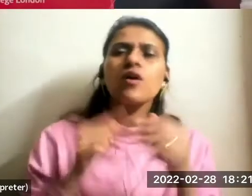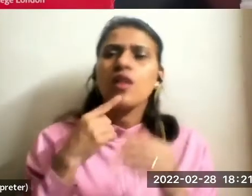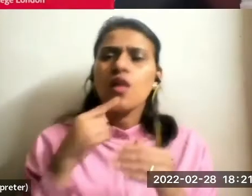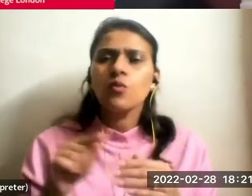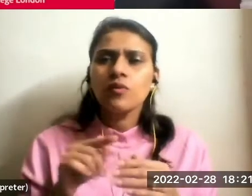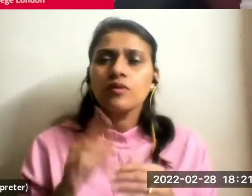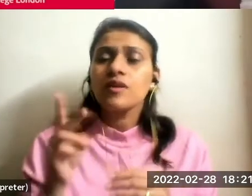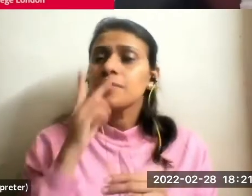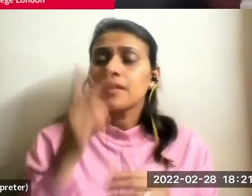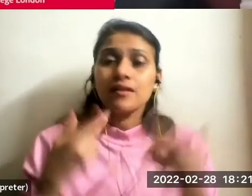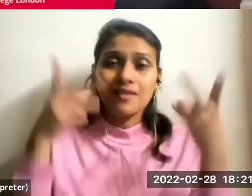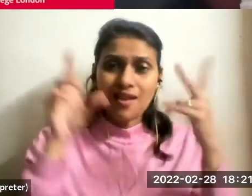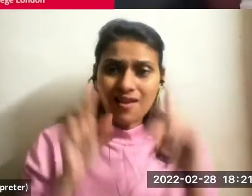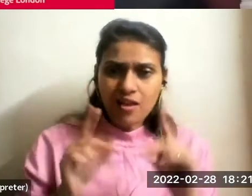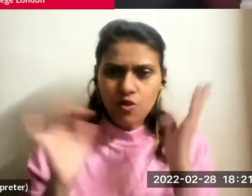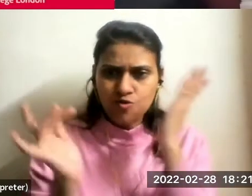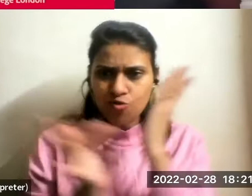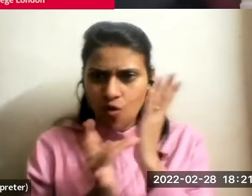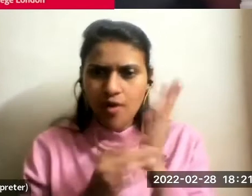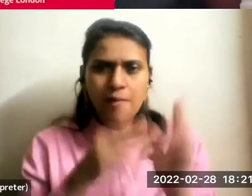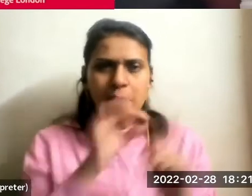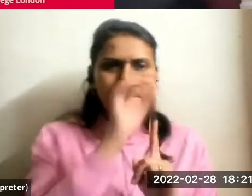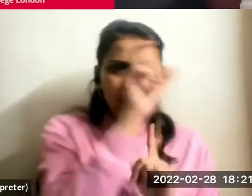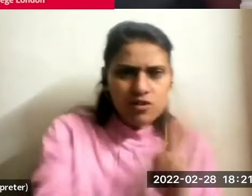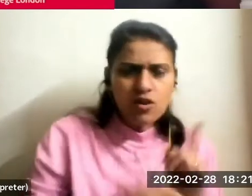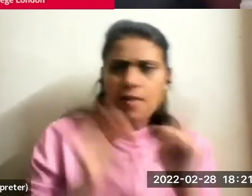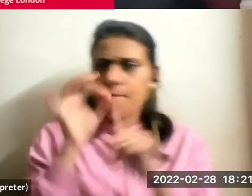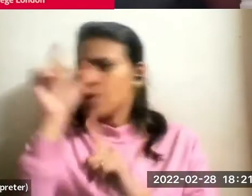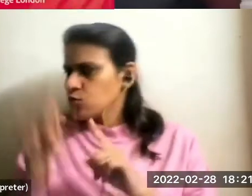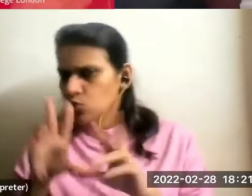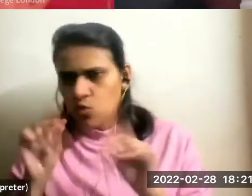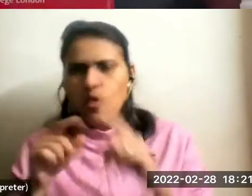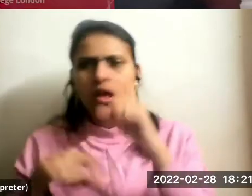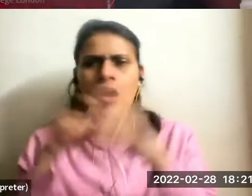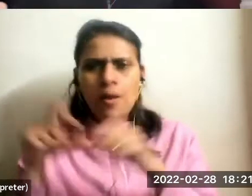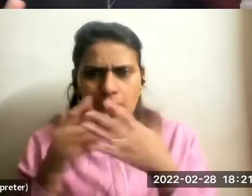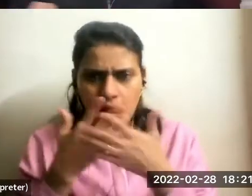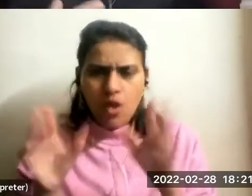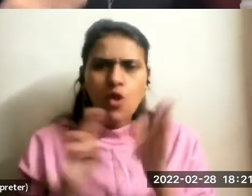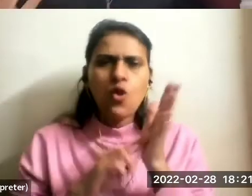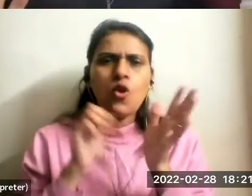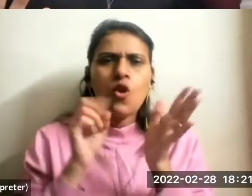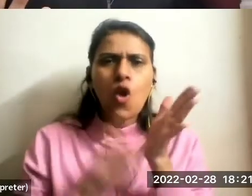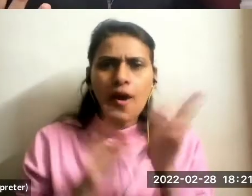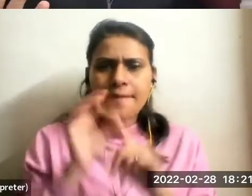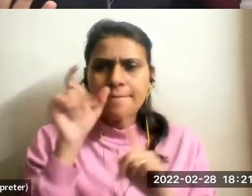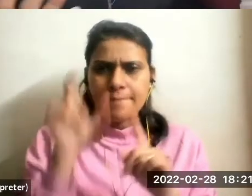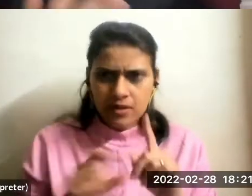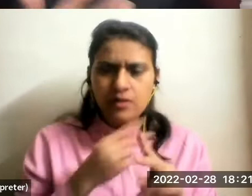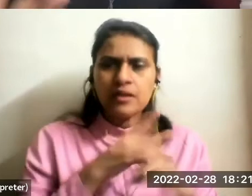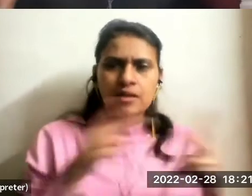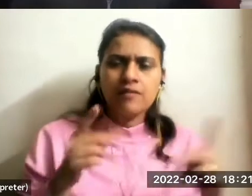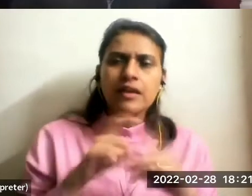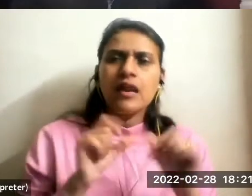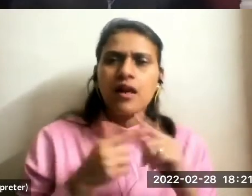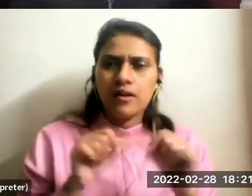with these new technologies, the idea of personal and non-personal data, these boundaries are very, very difficult to draw, and in some cases